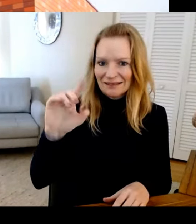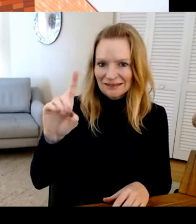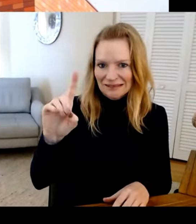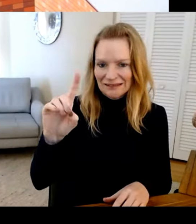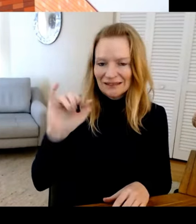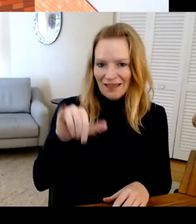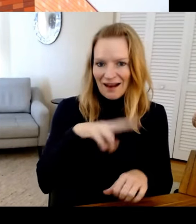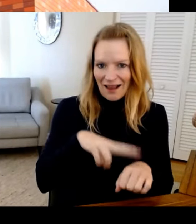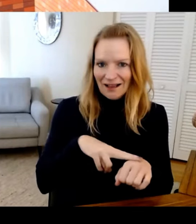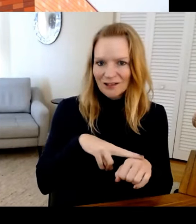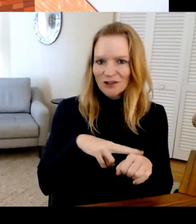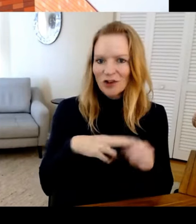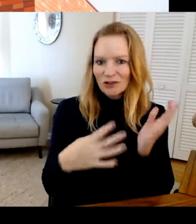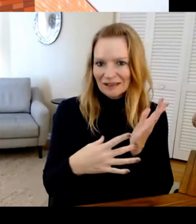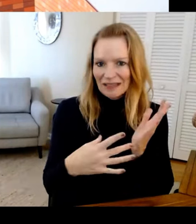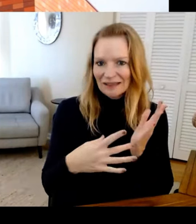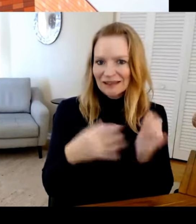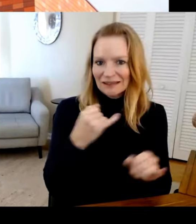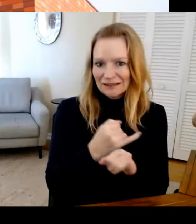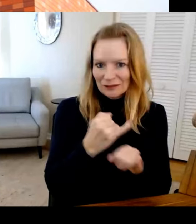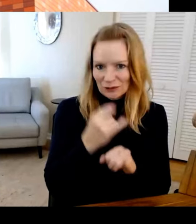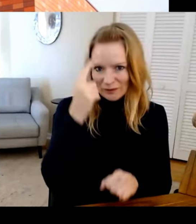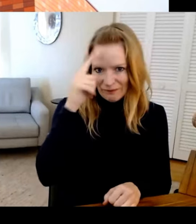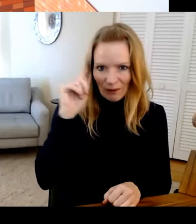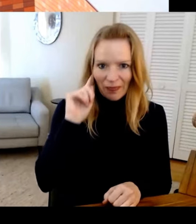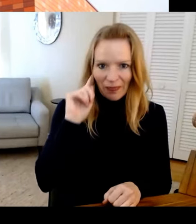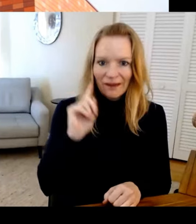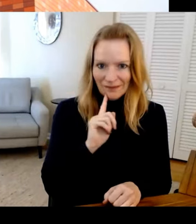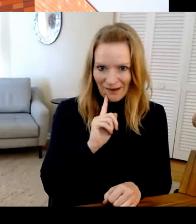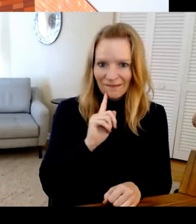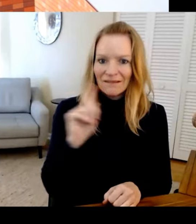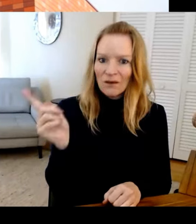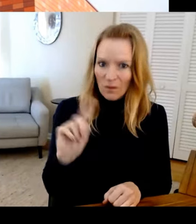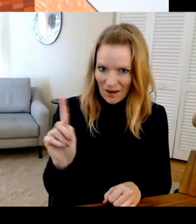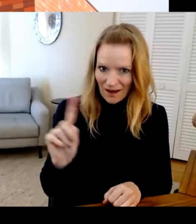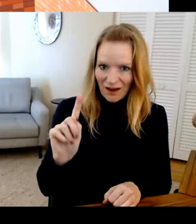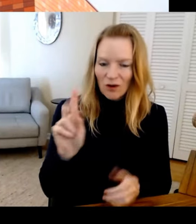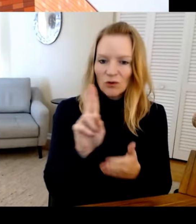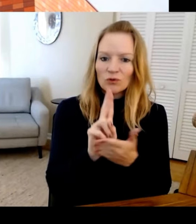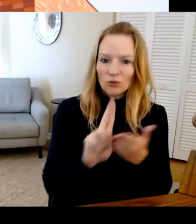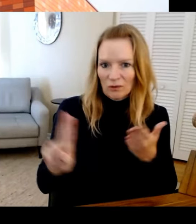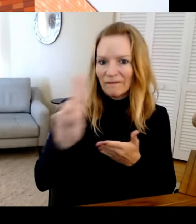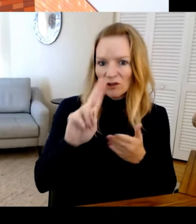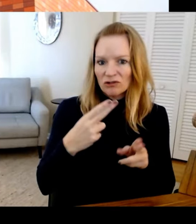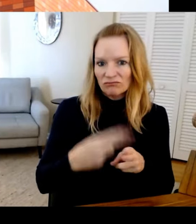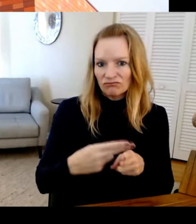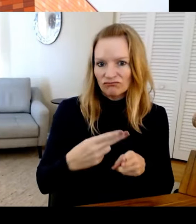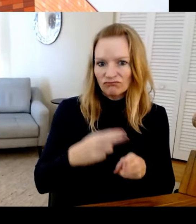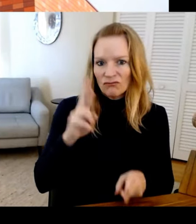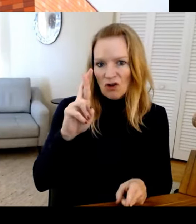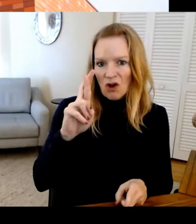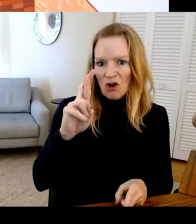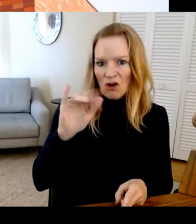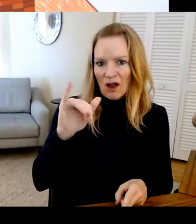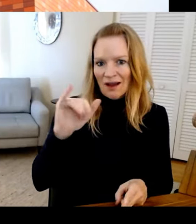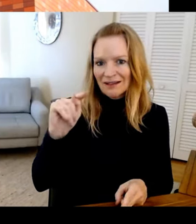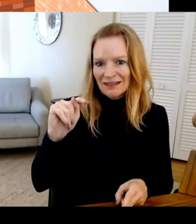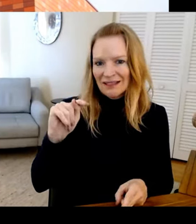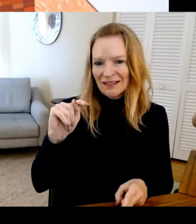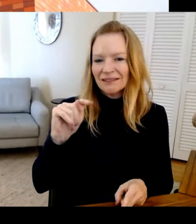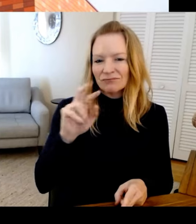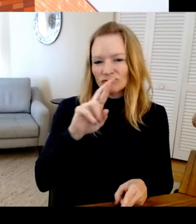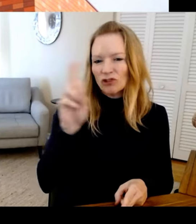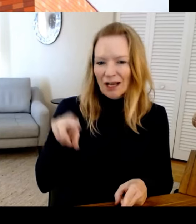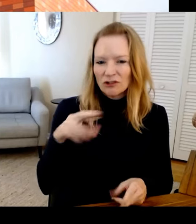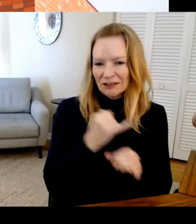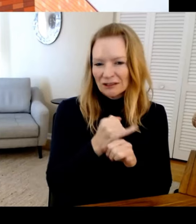at NTID, the National Technical Institute for the Deaf, at the